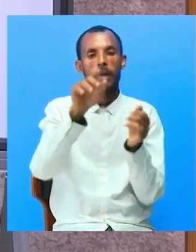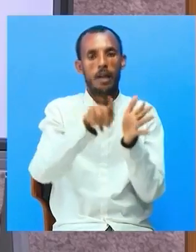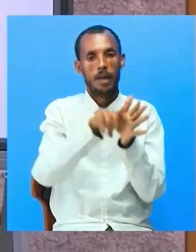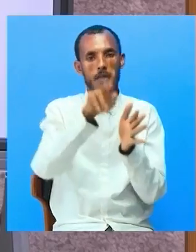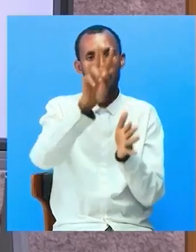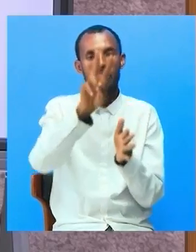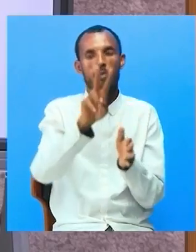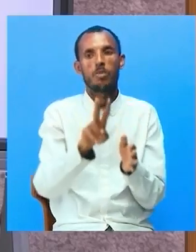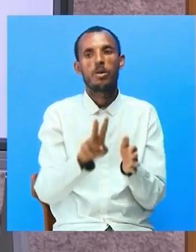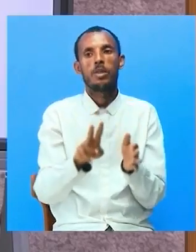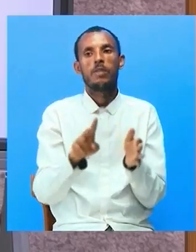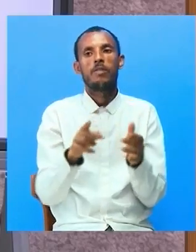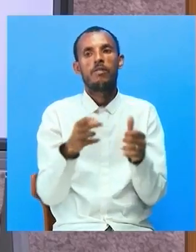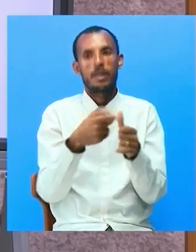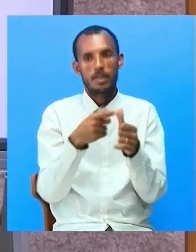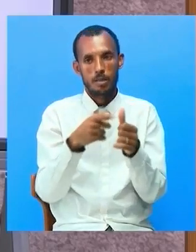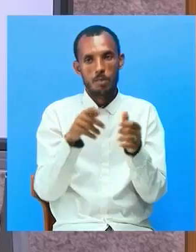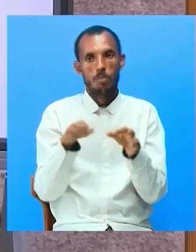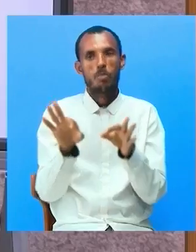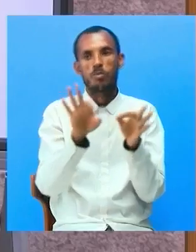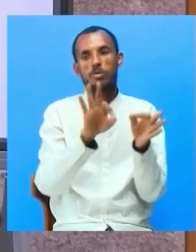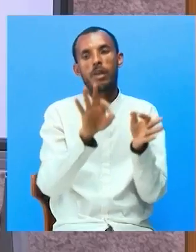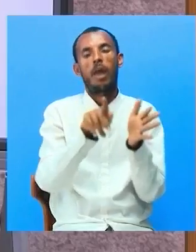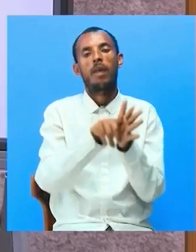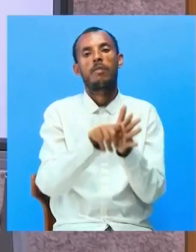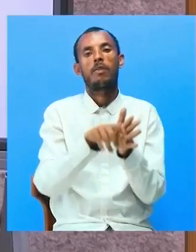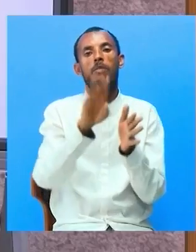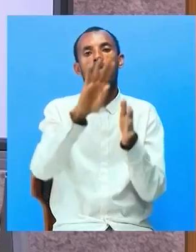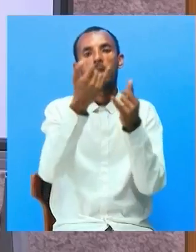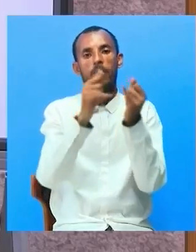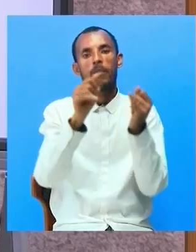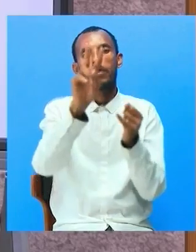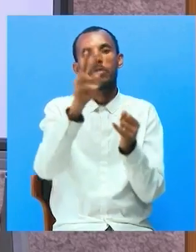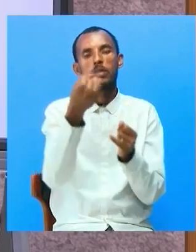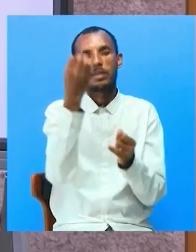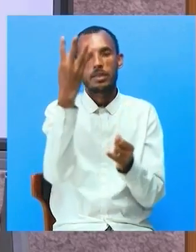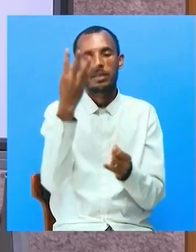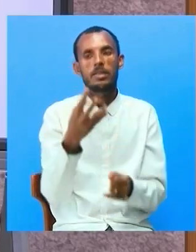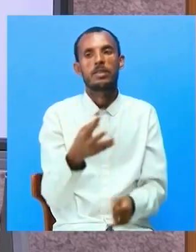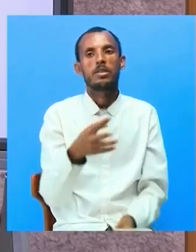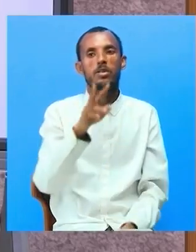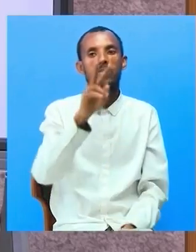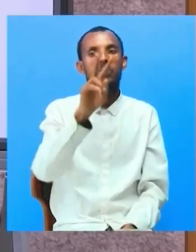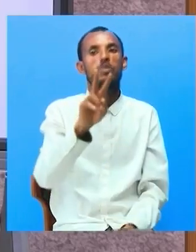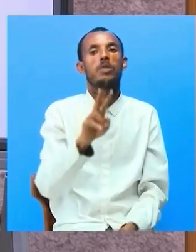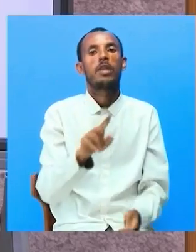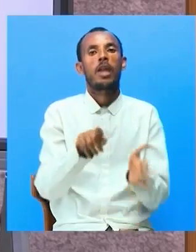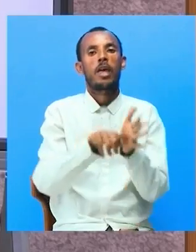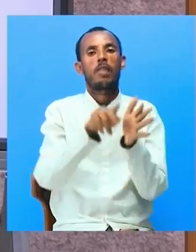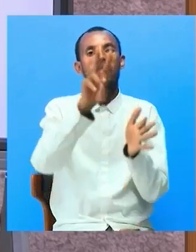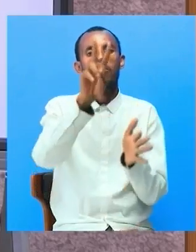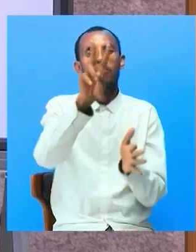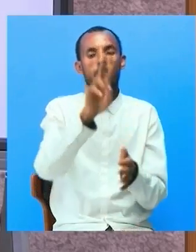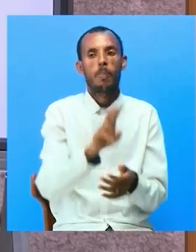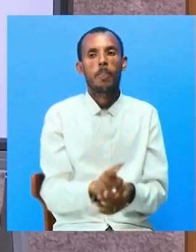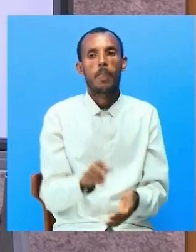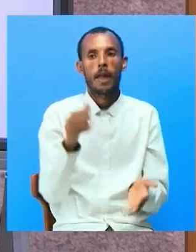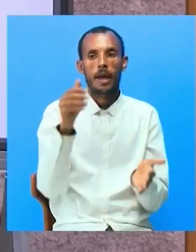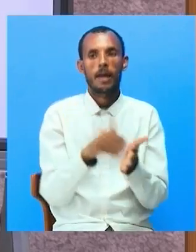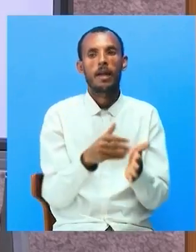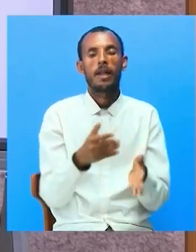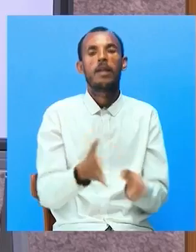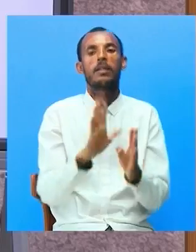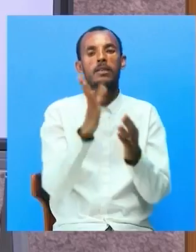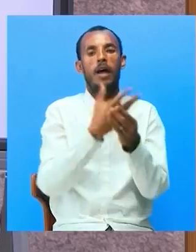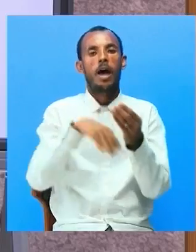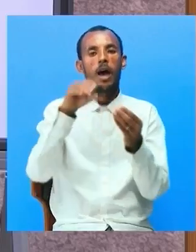by negative 2, put negative 2 and you divide 4 by 2. 4 divided by 2 is this 2. The answer will be negative. Again,